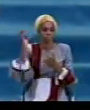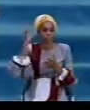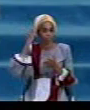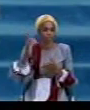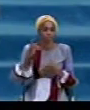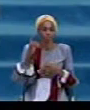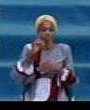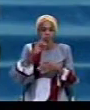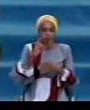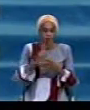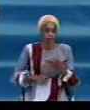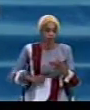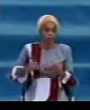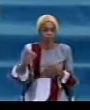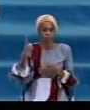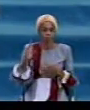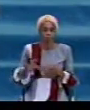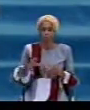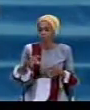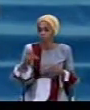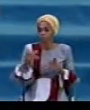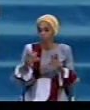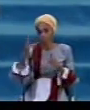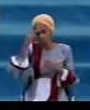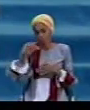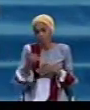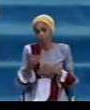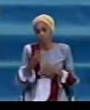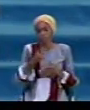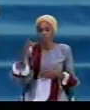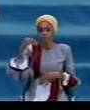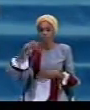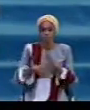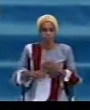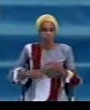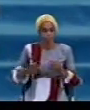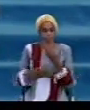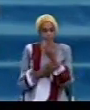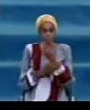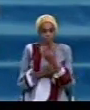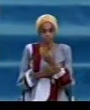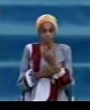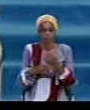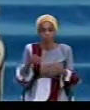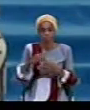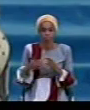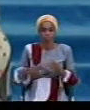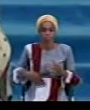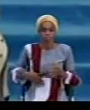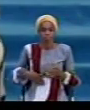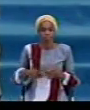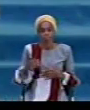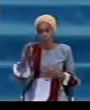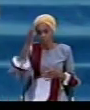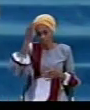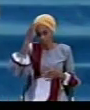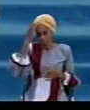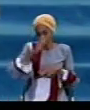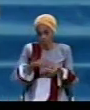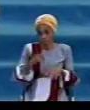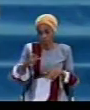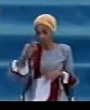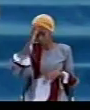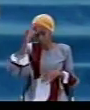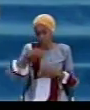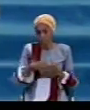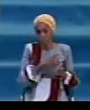about this program. And I laid my hand on my stomach that God, yeah, I know you really call it our daddy in the Lord. And I prayed yesterday night.